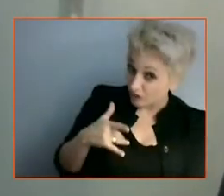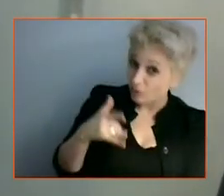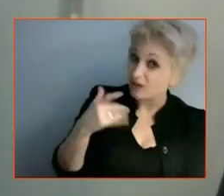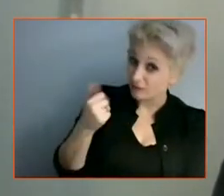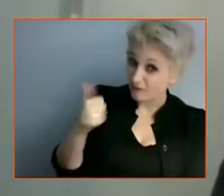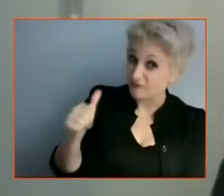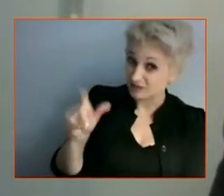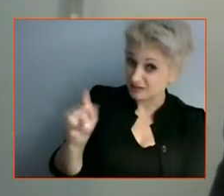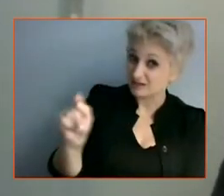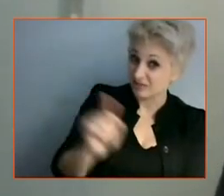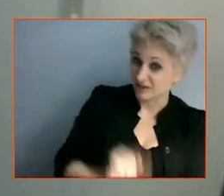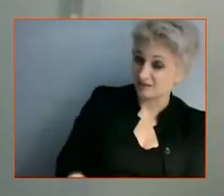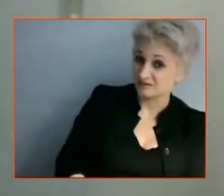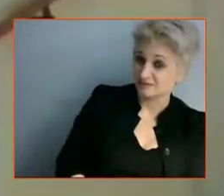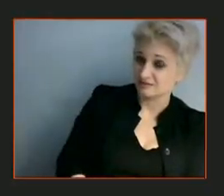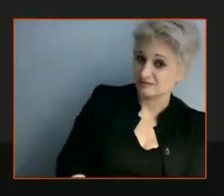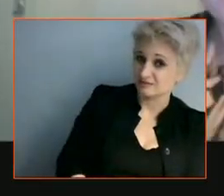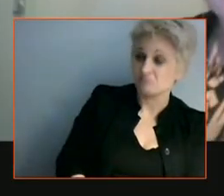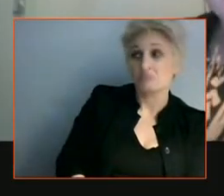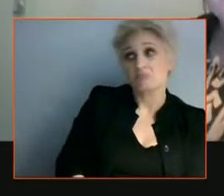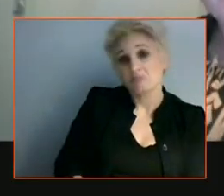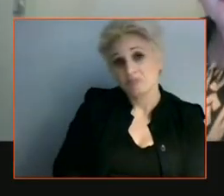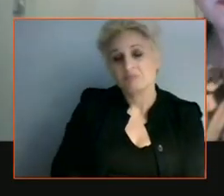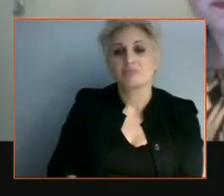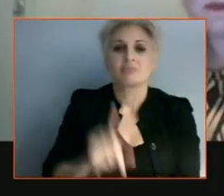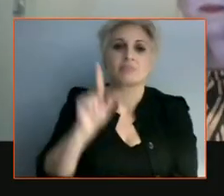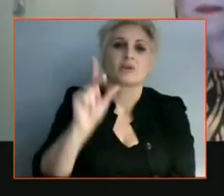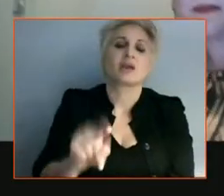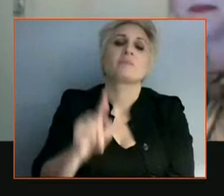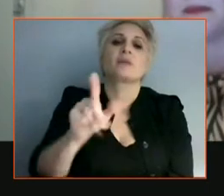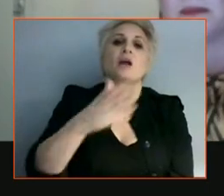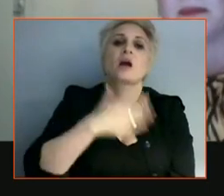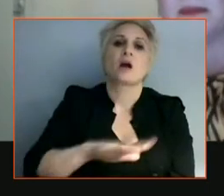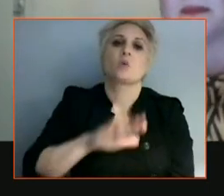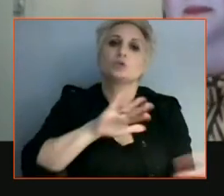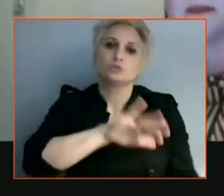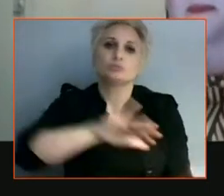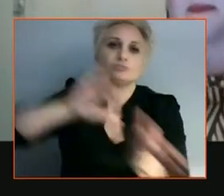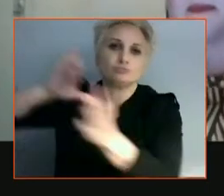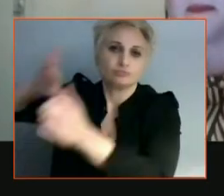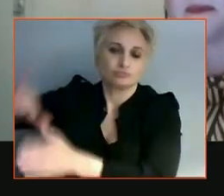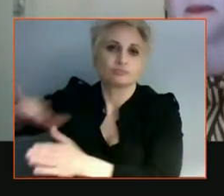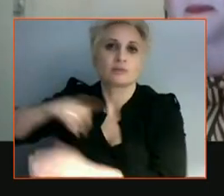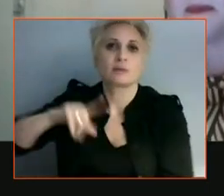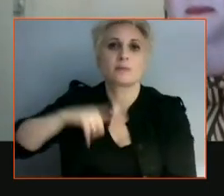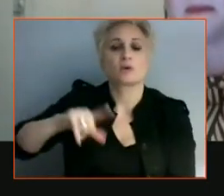effectively engaged. Look, I do want to move on from there just